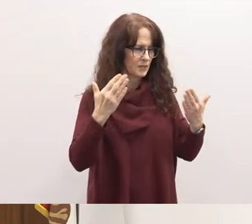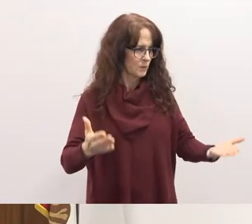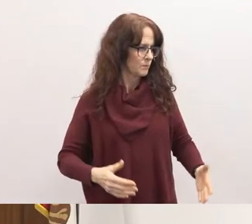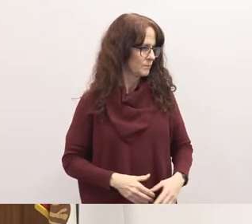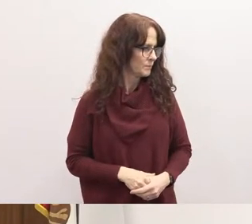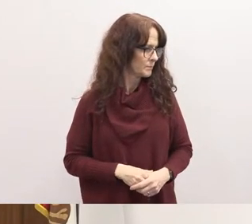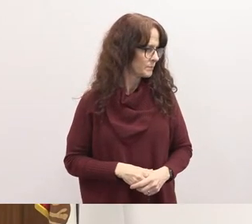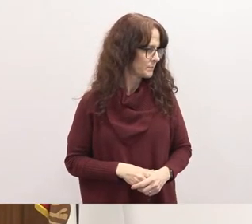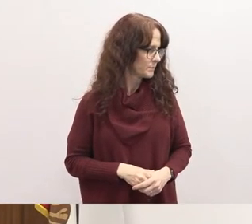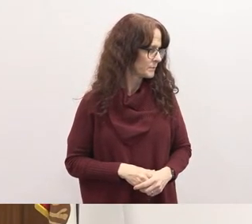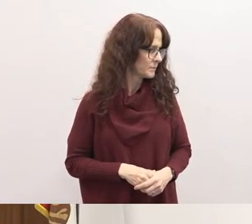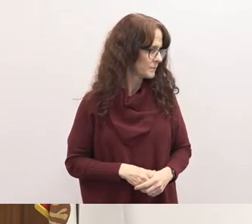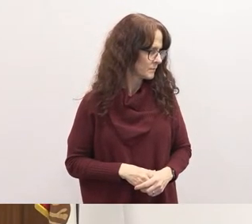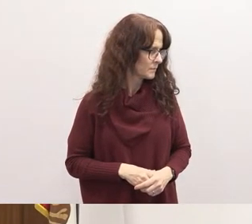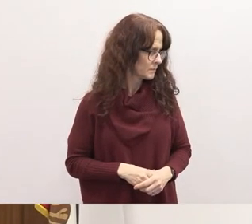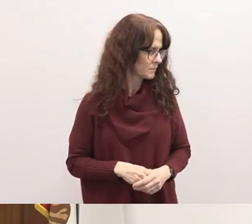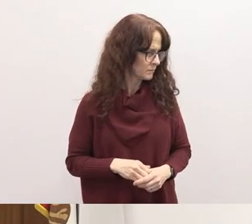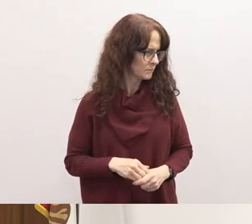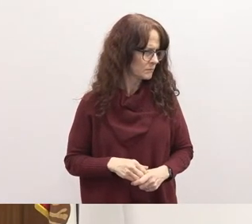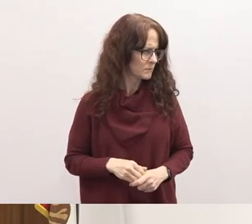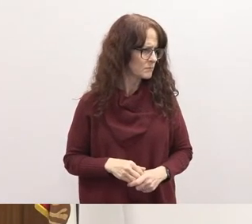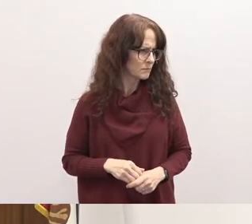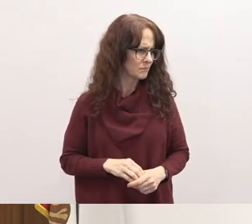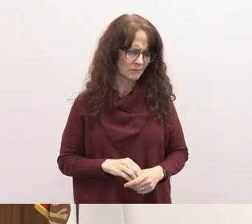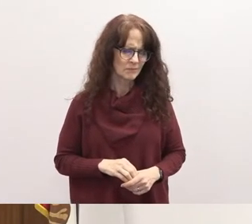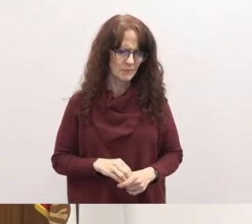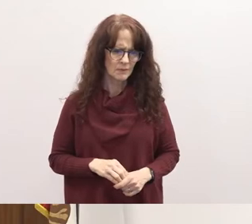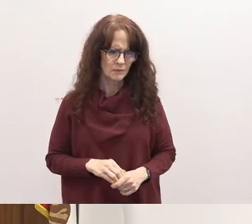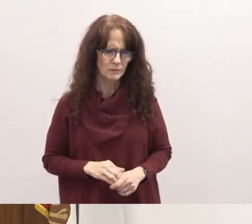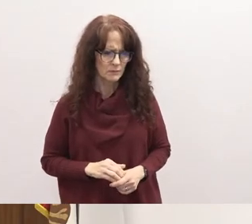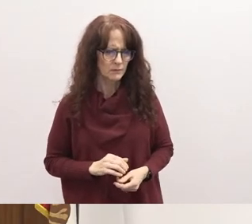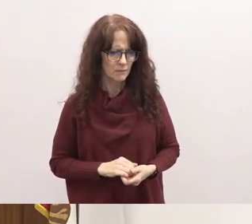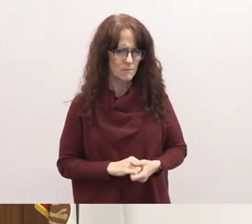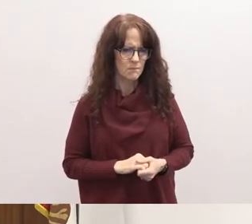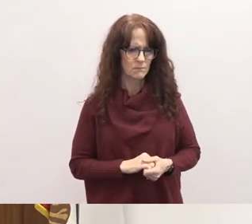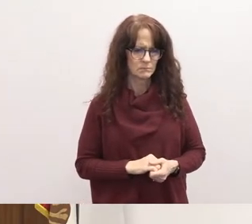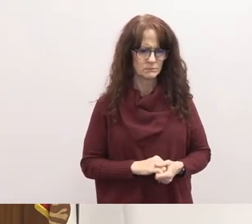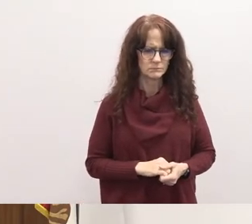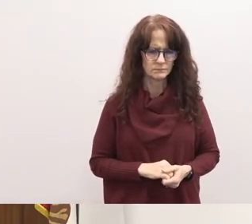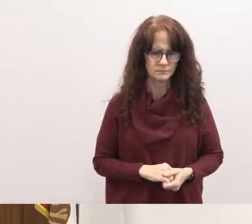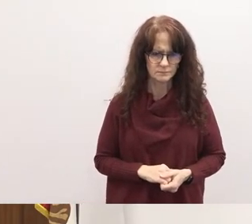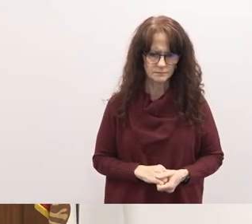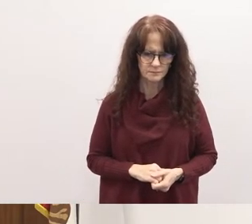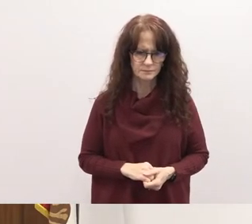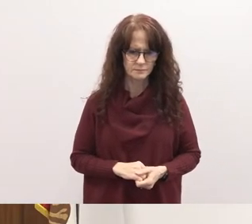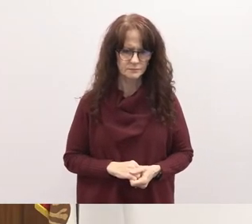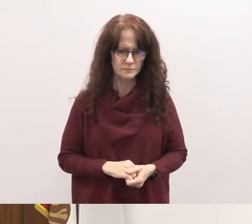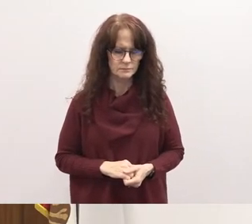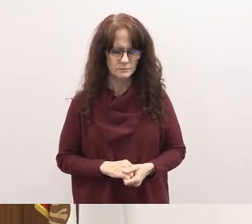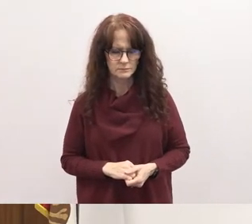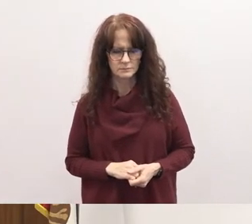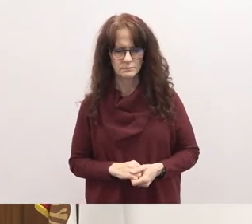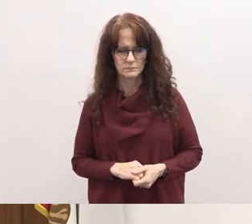Thank you. Next, we have Samantha.